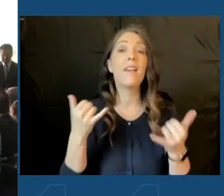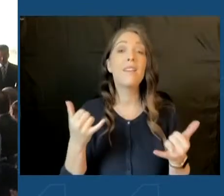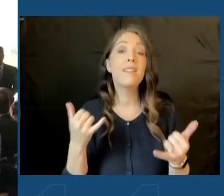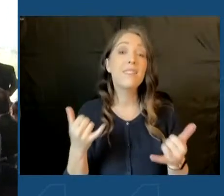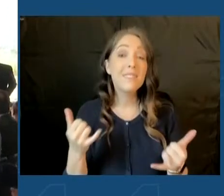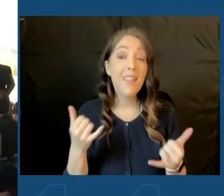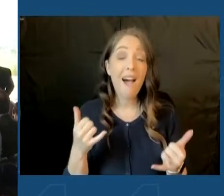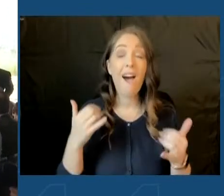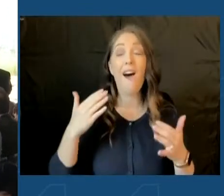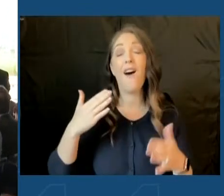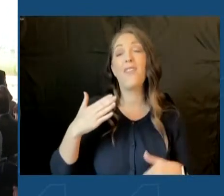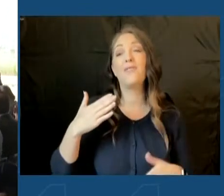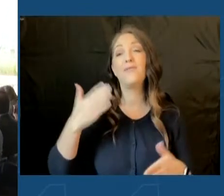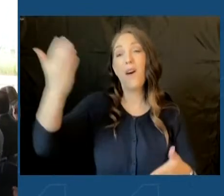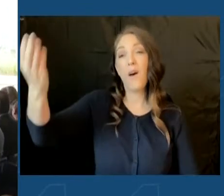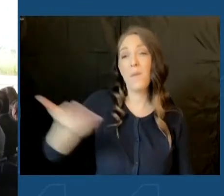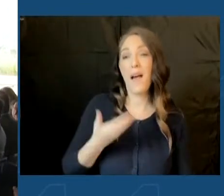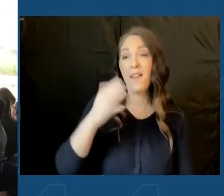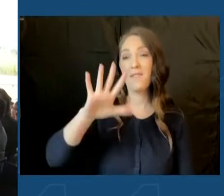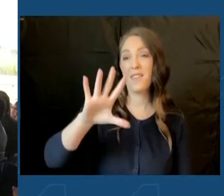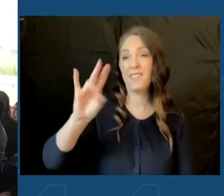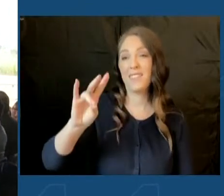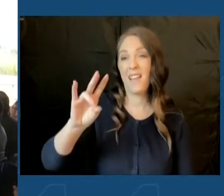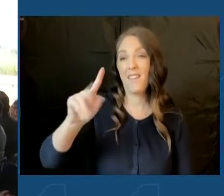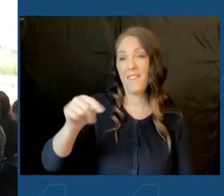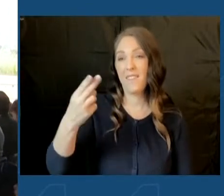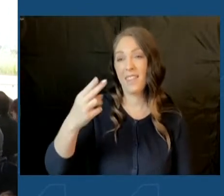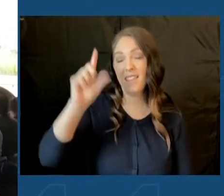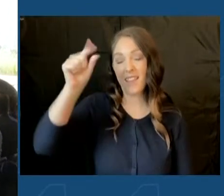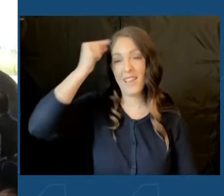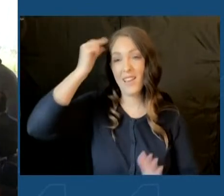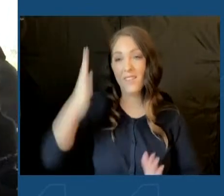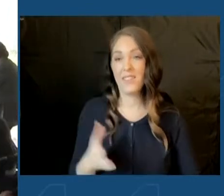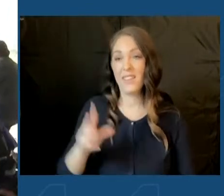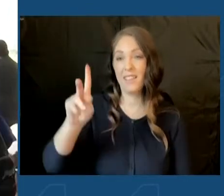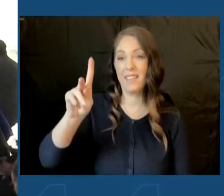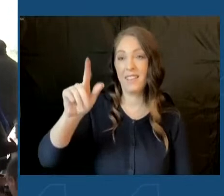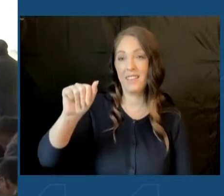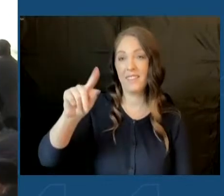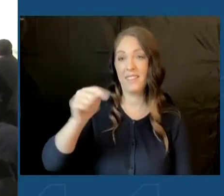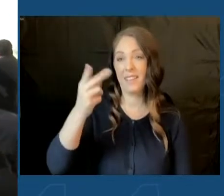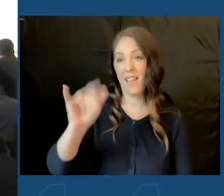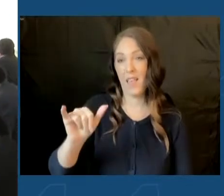York welcome to the 57th Governor of the State of New York, Kathy Hochul.